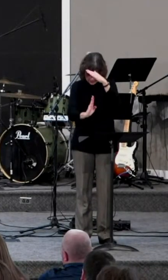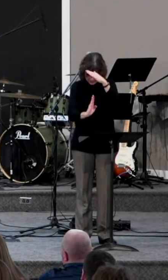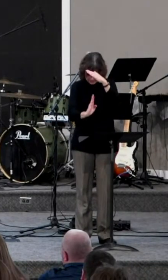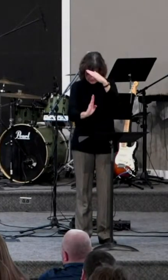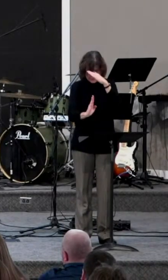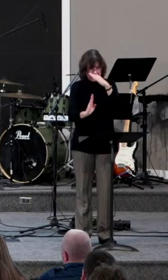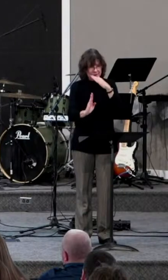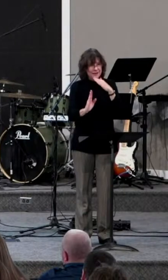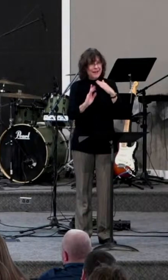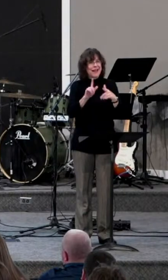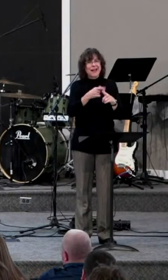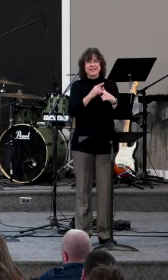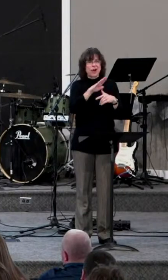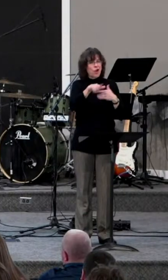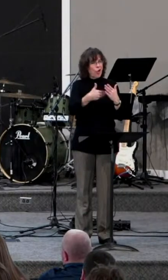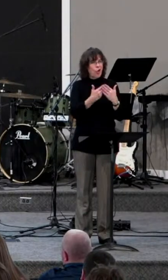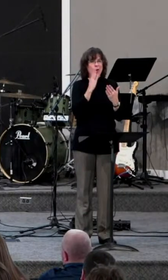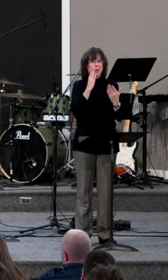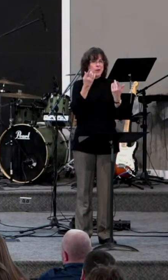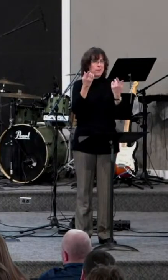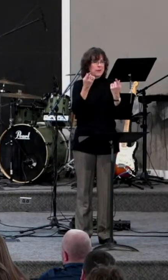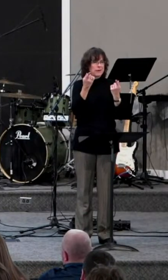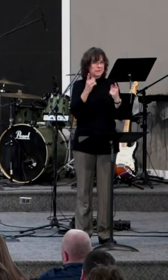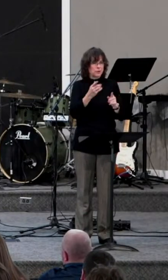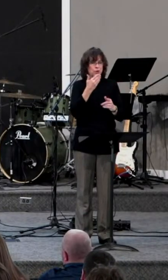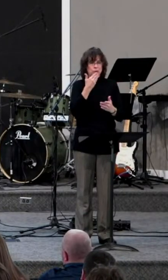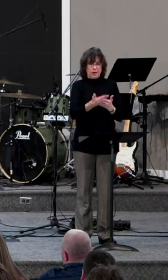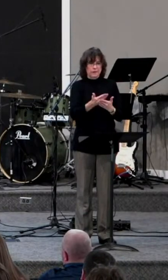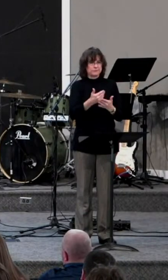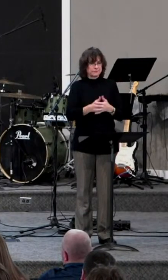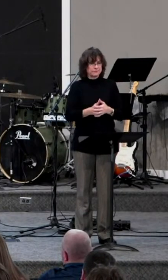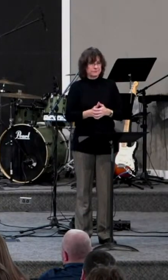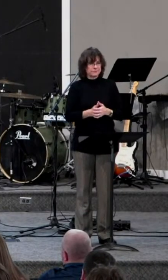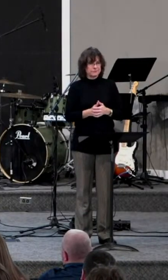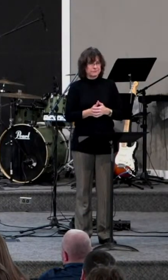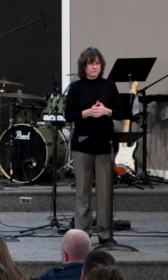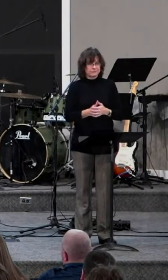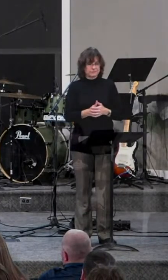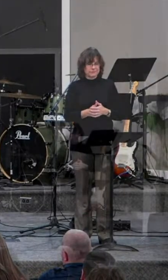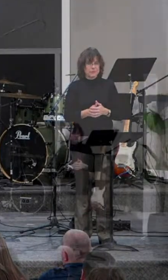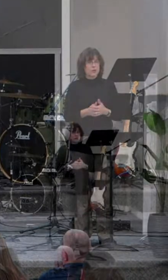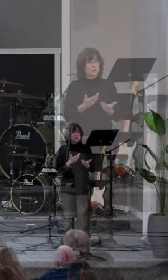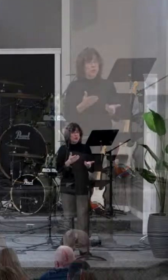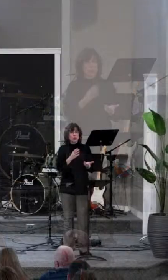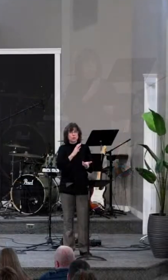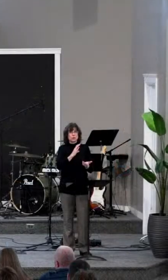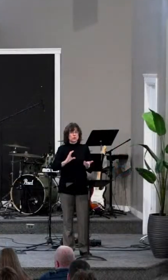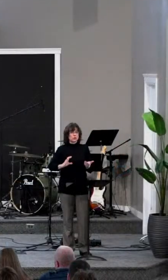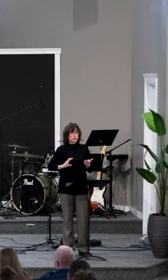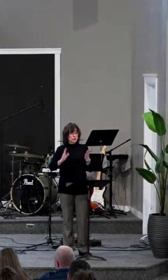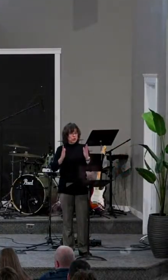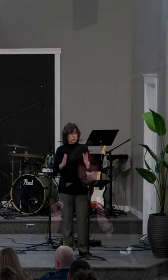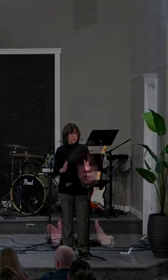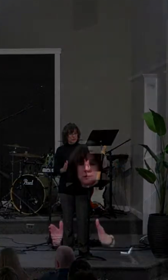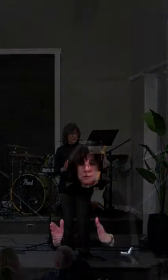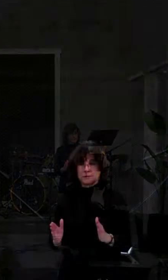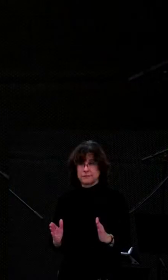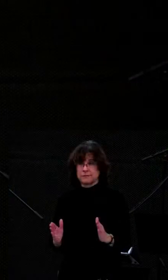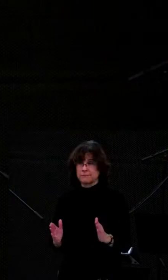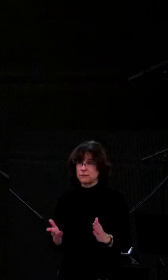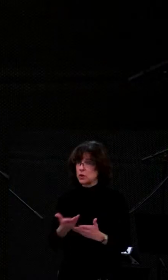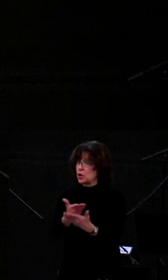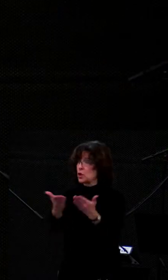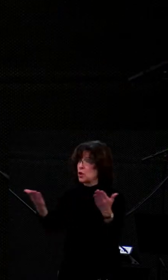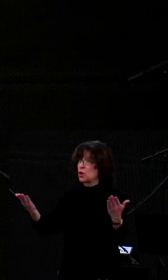good. Because God opposes the proud but gives grace to the humble. And so, Christian, will you